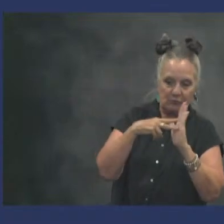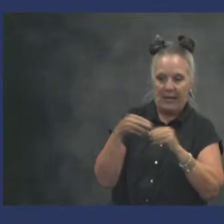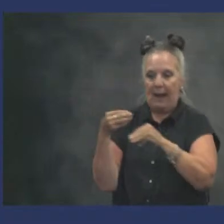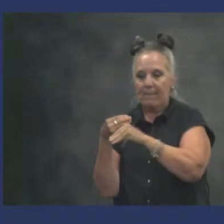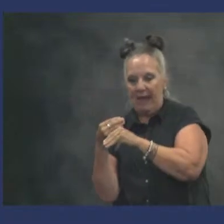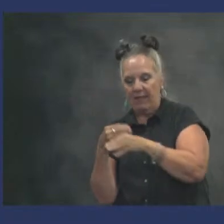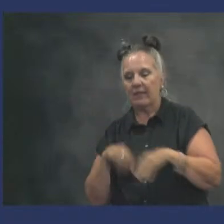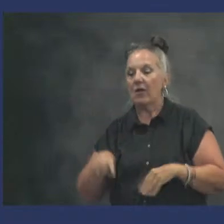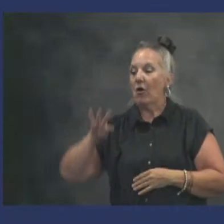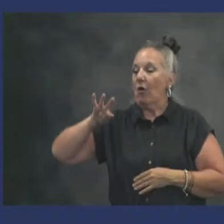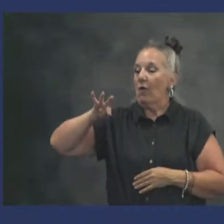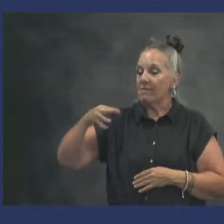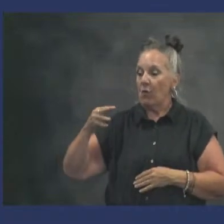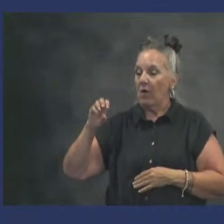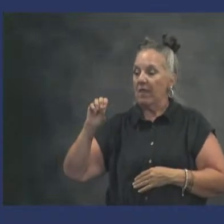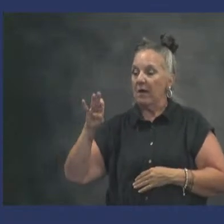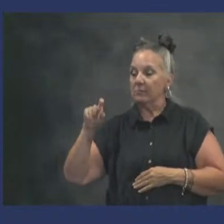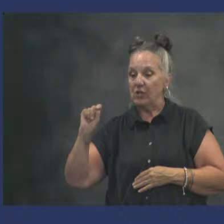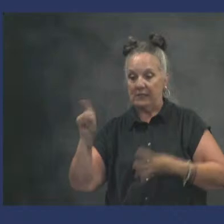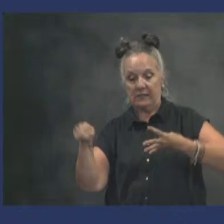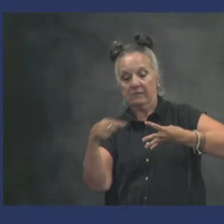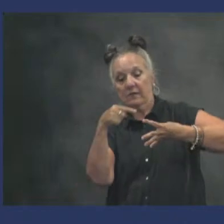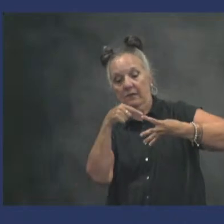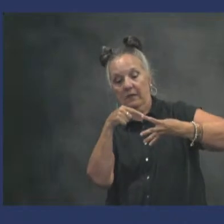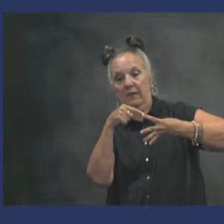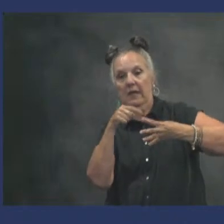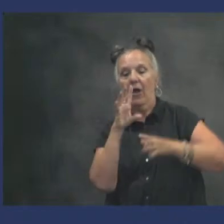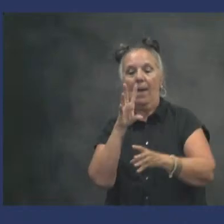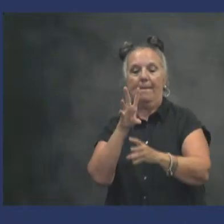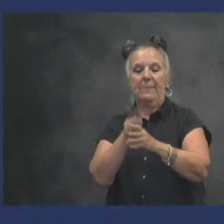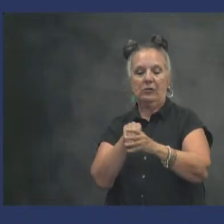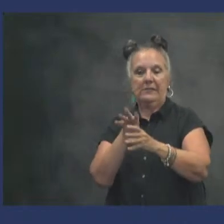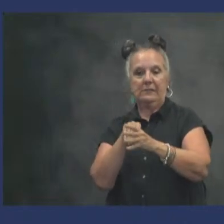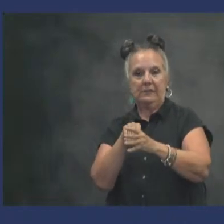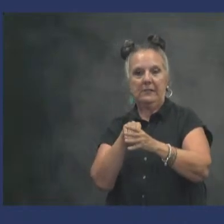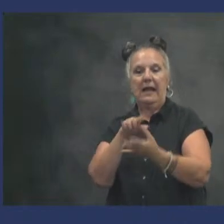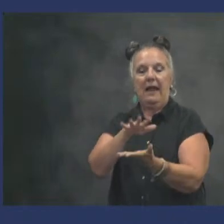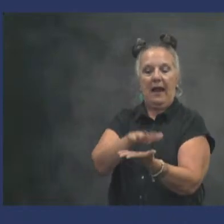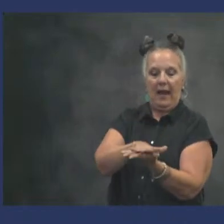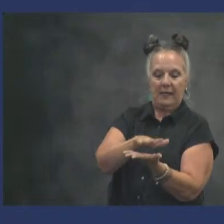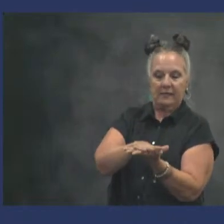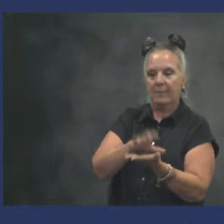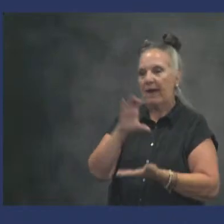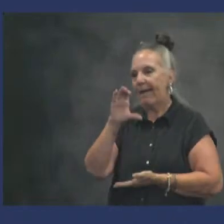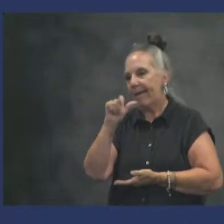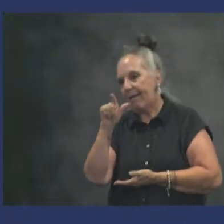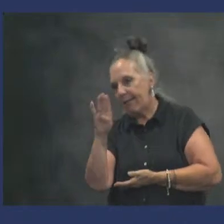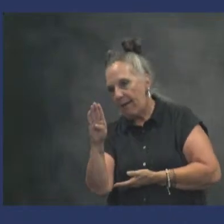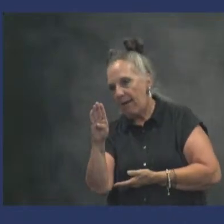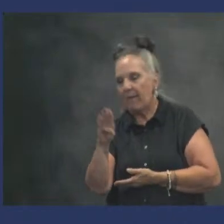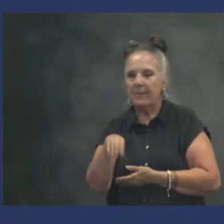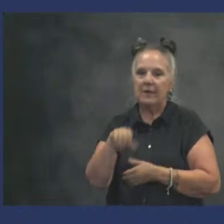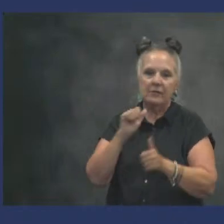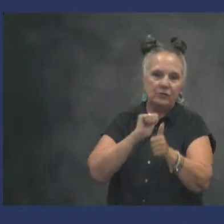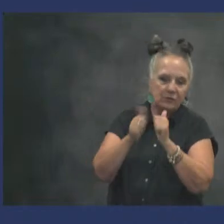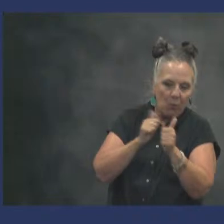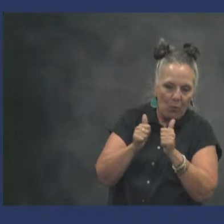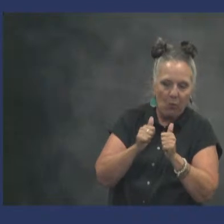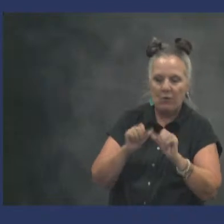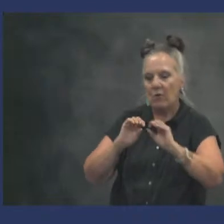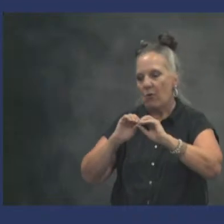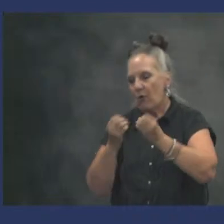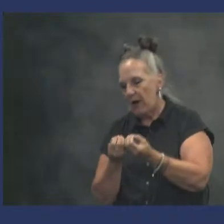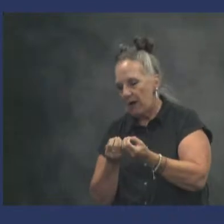fourth is to increase student engagement as measured by participation in academic sports, club